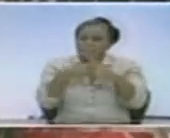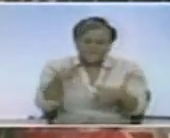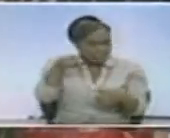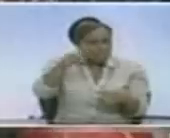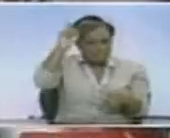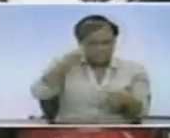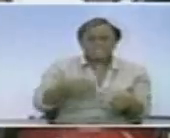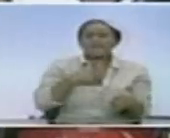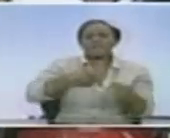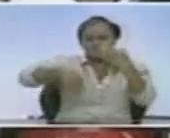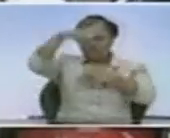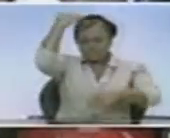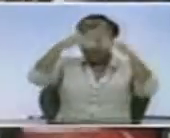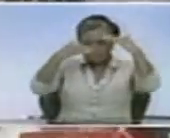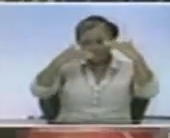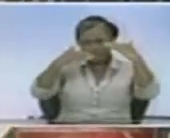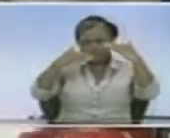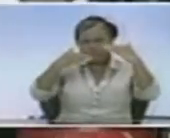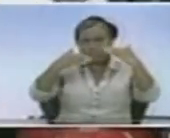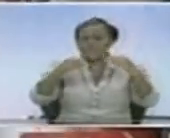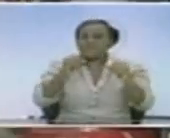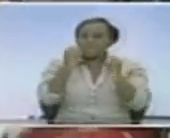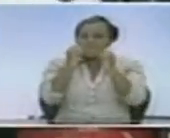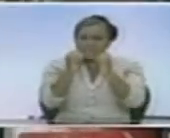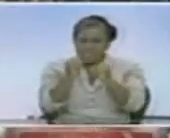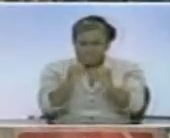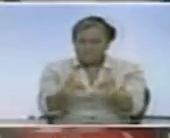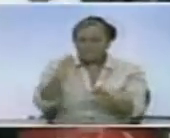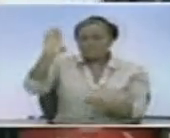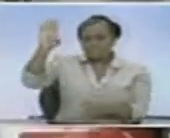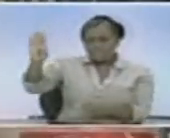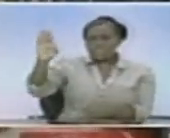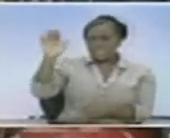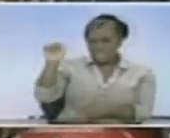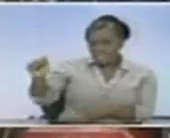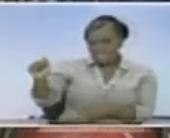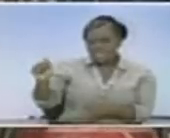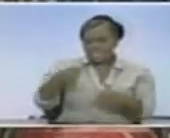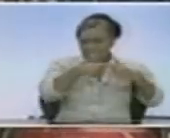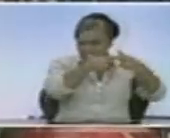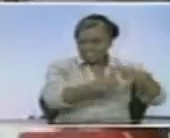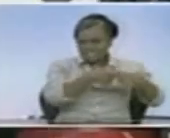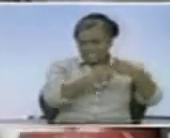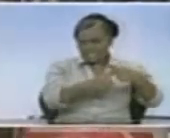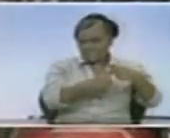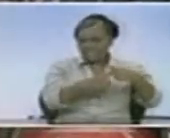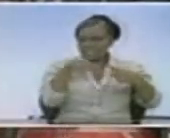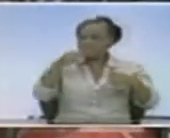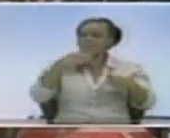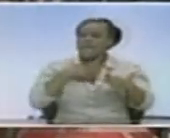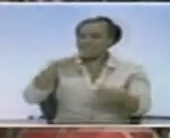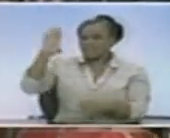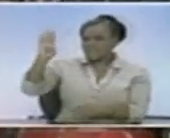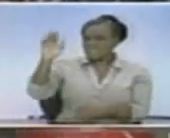qualified. If the requirement was a BA degree in engineering and you had that